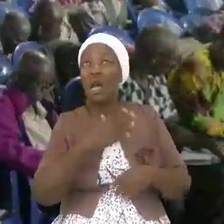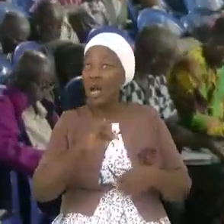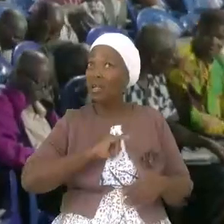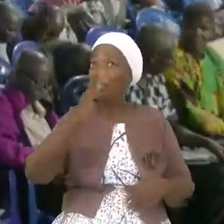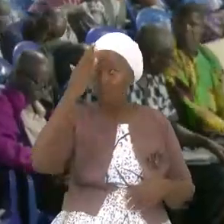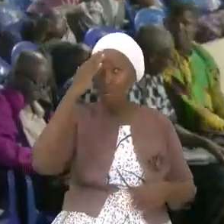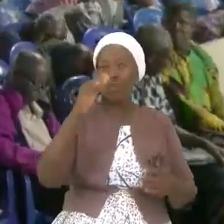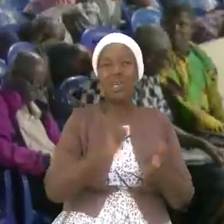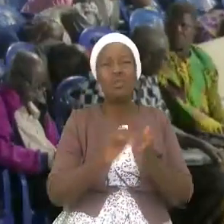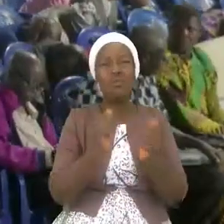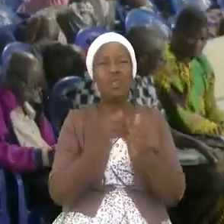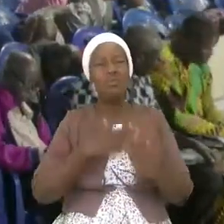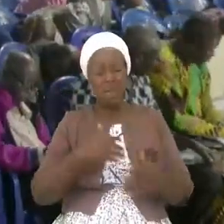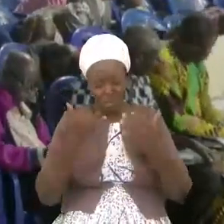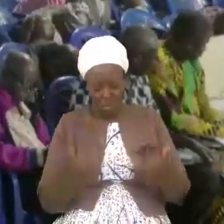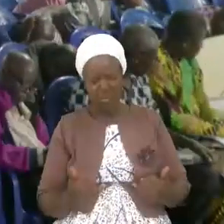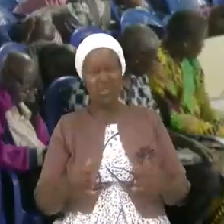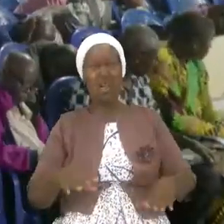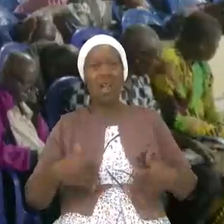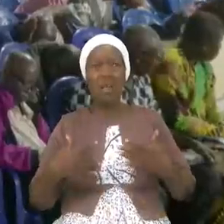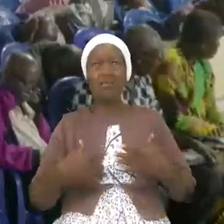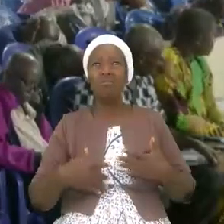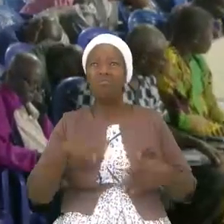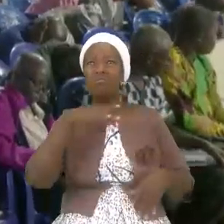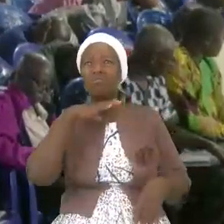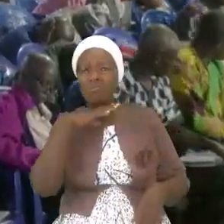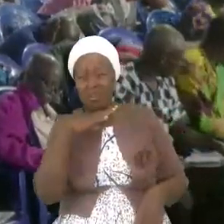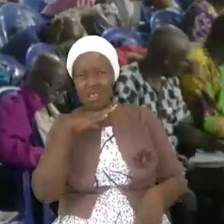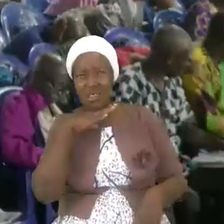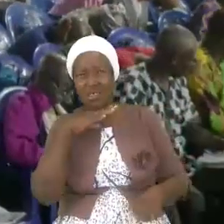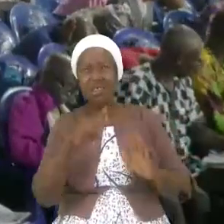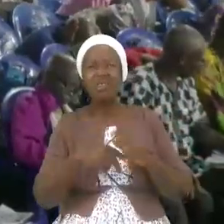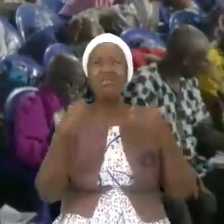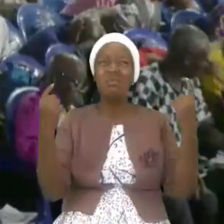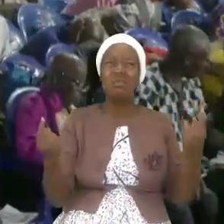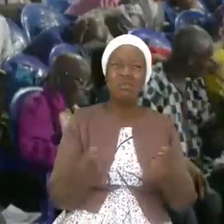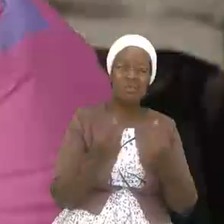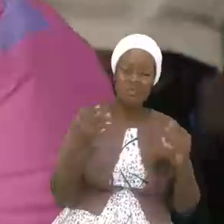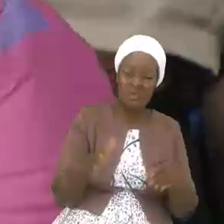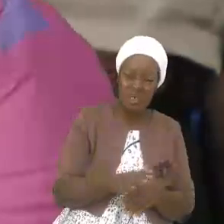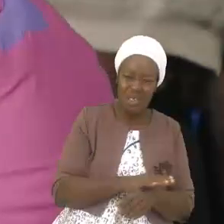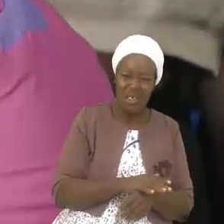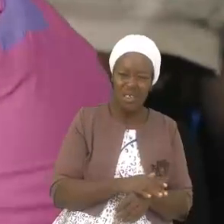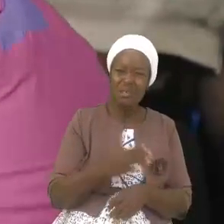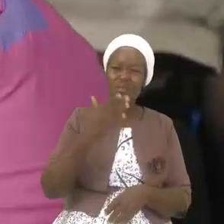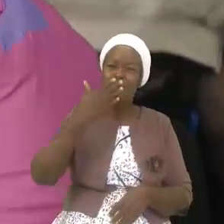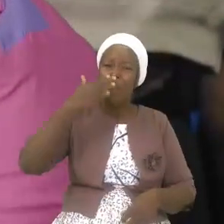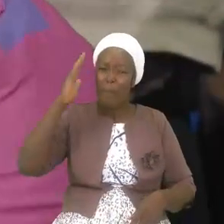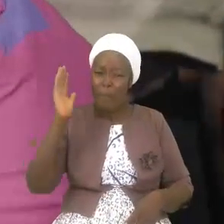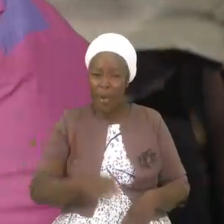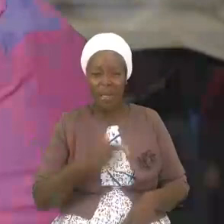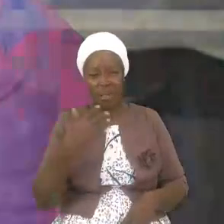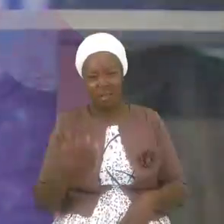defilement, sinfulness, iniquity, and with my present corruption in life, I know